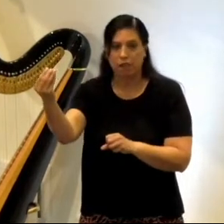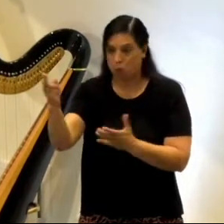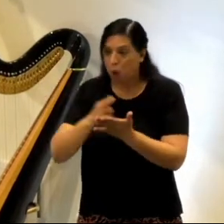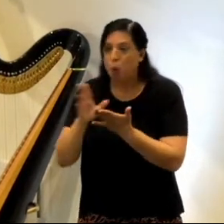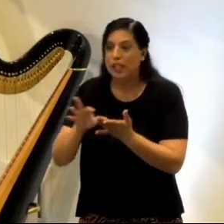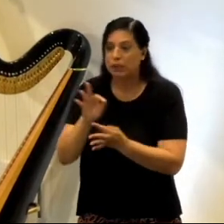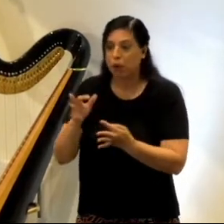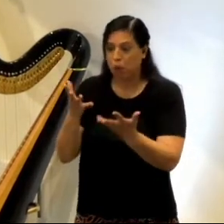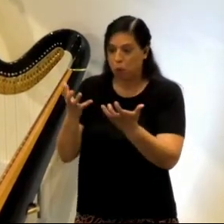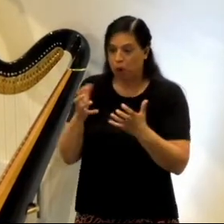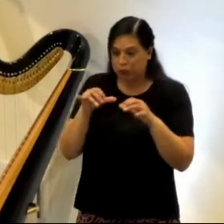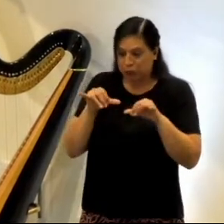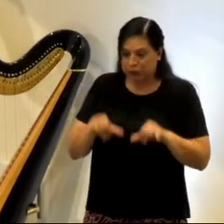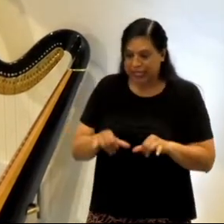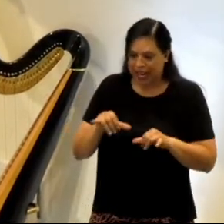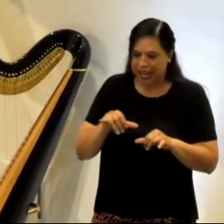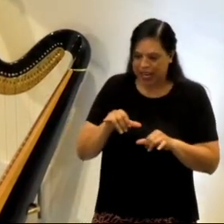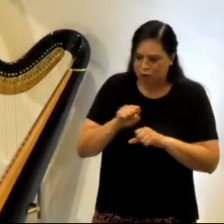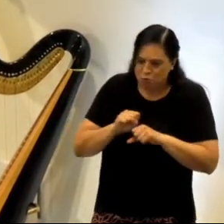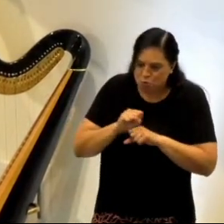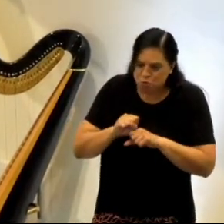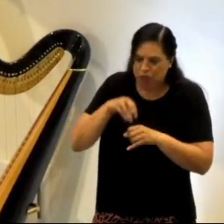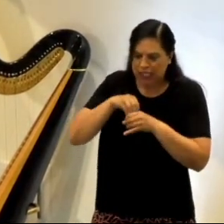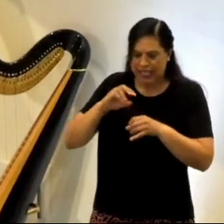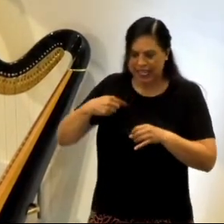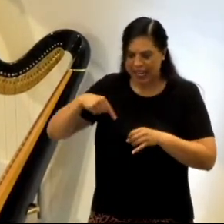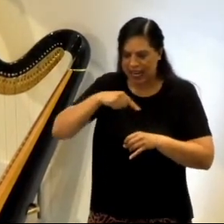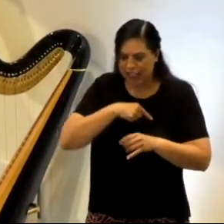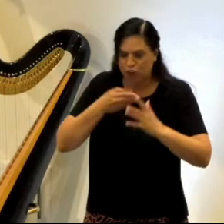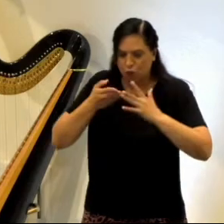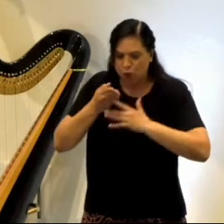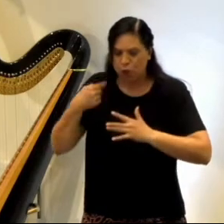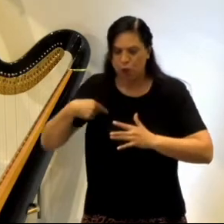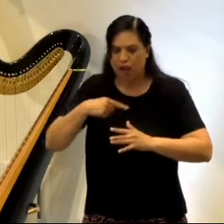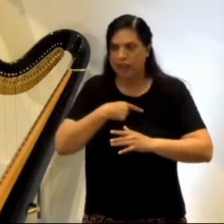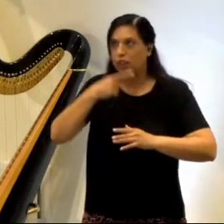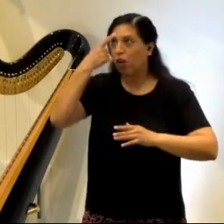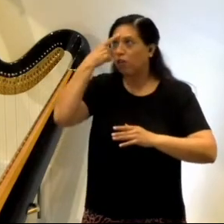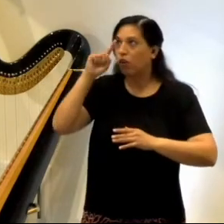stay and work in us and through us for the sake of the kingdom.